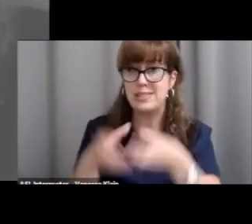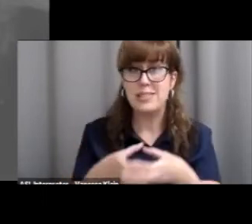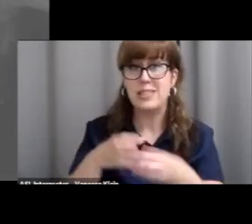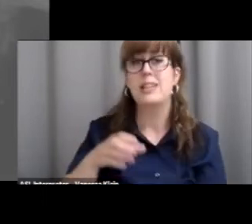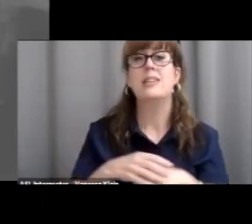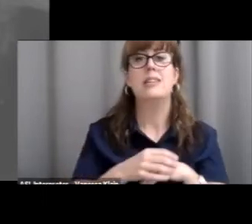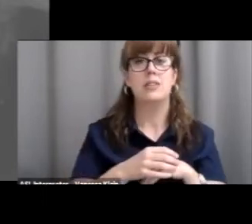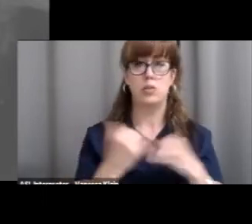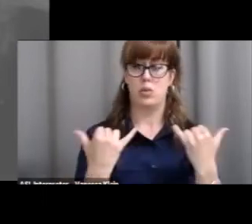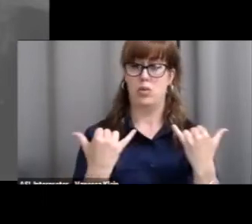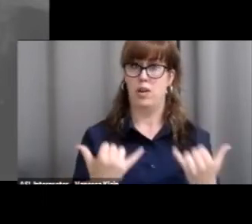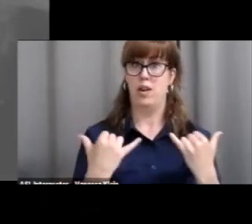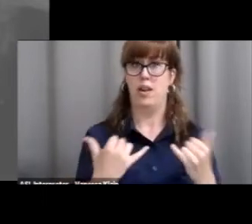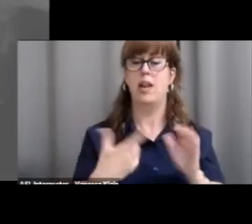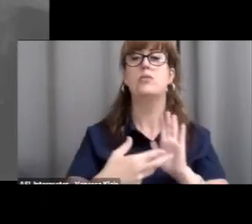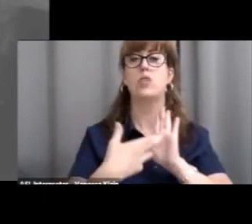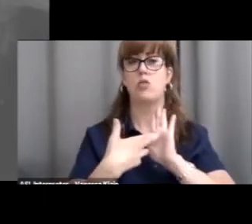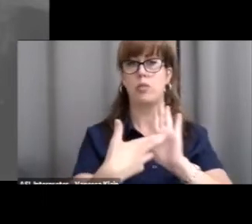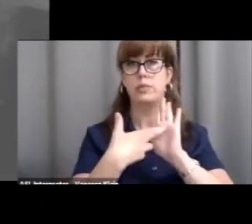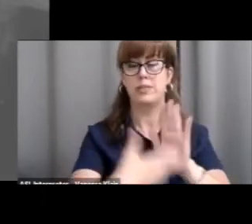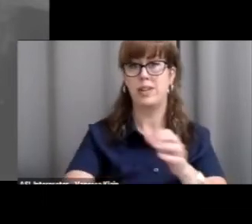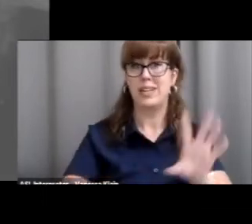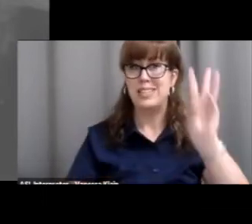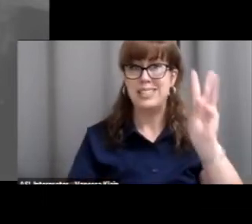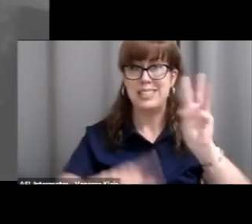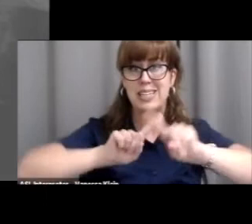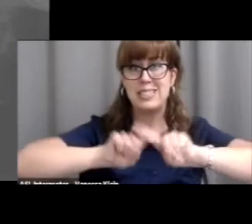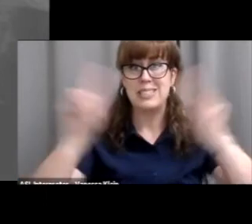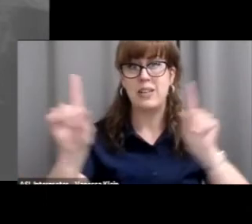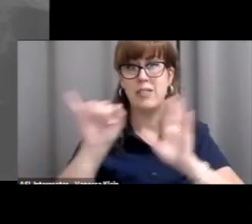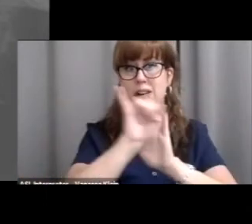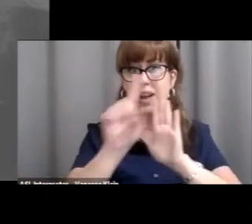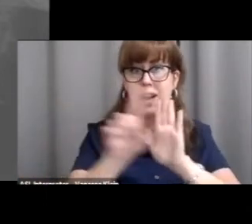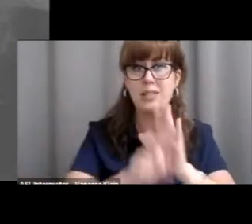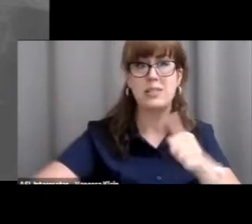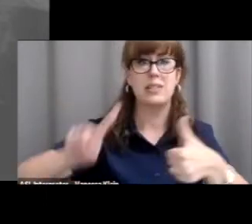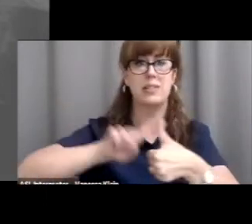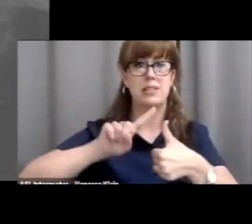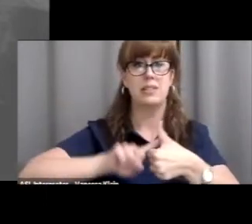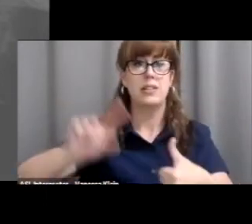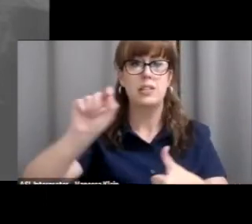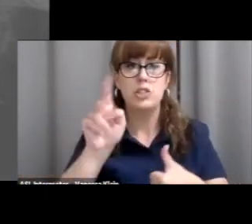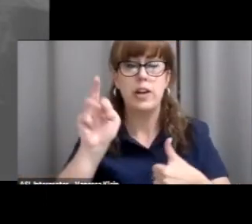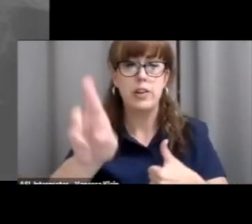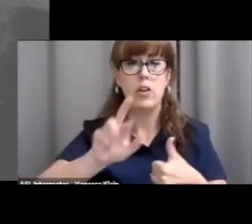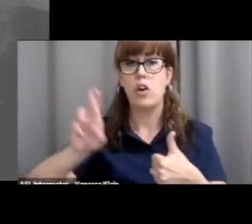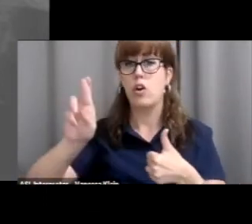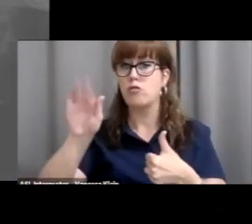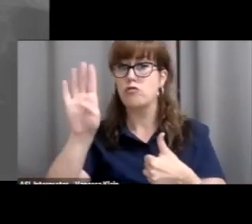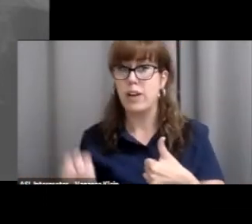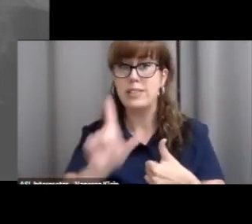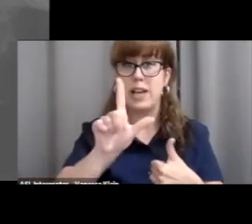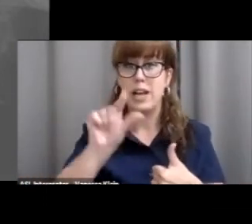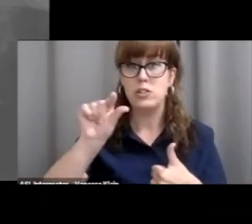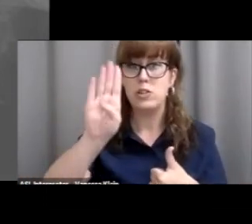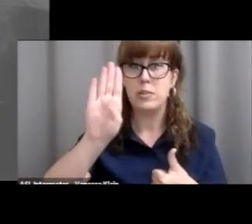representation of 6 identities, which include gender, race, LGBTQ+, disability, age, and body size.